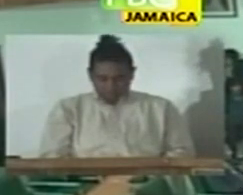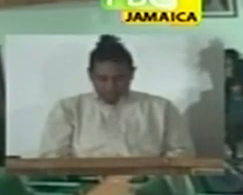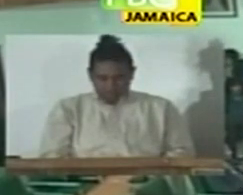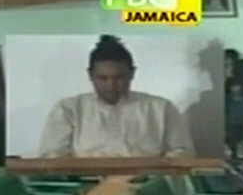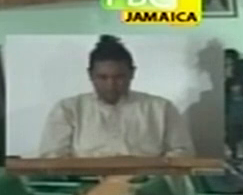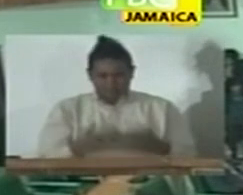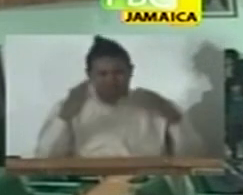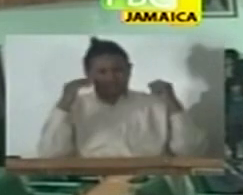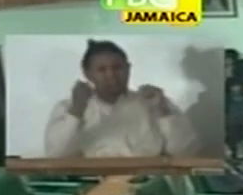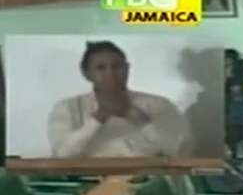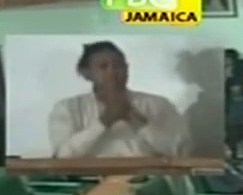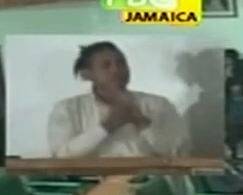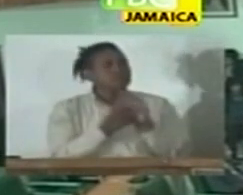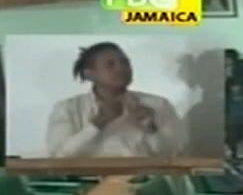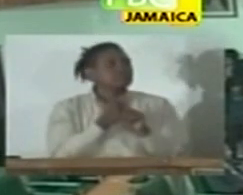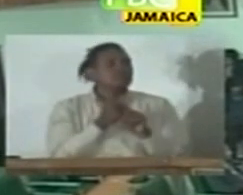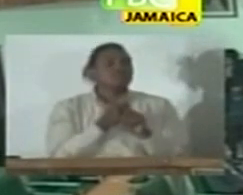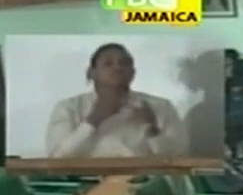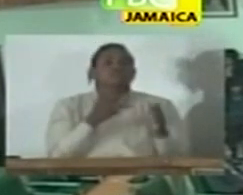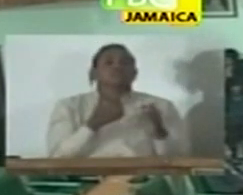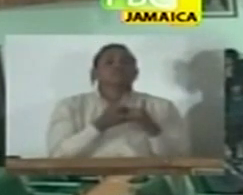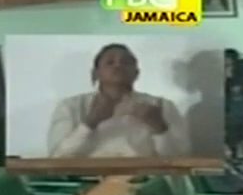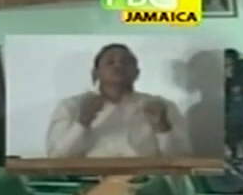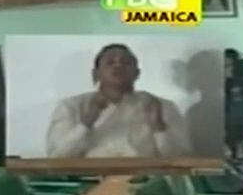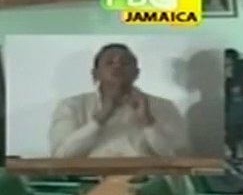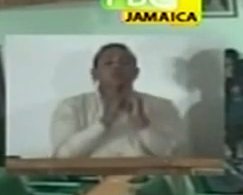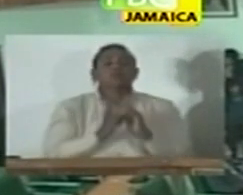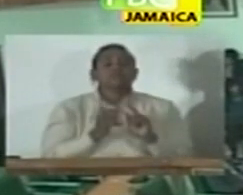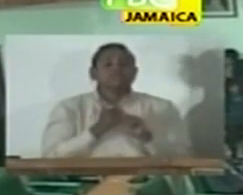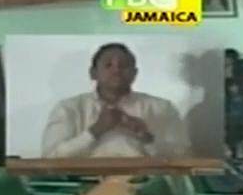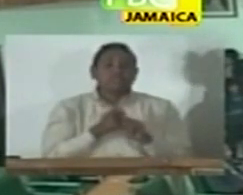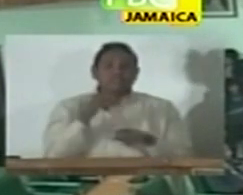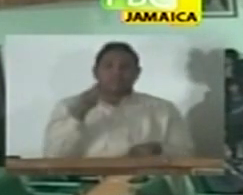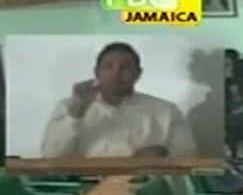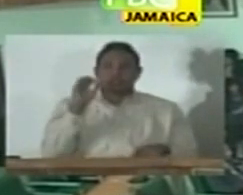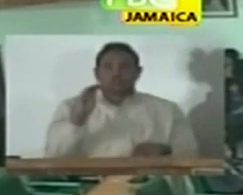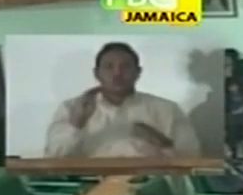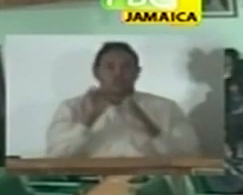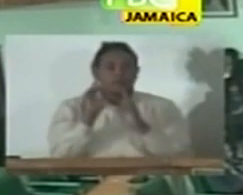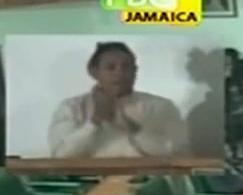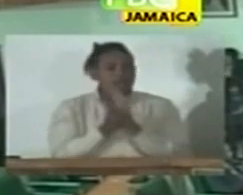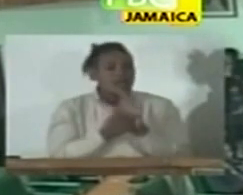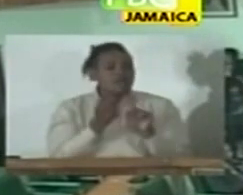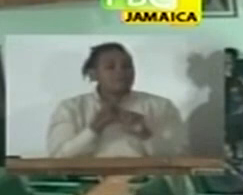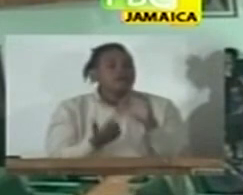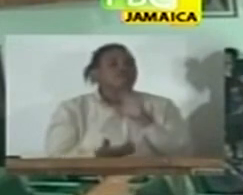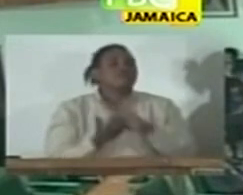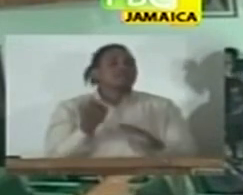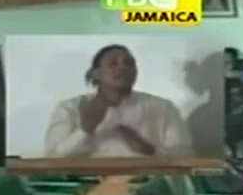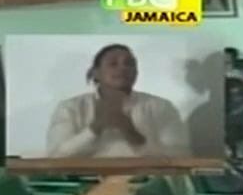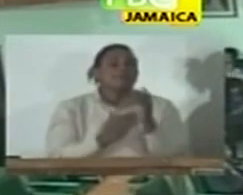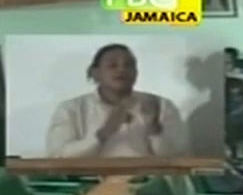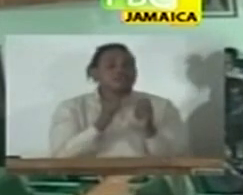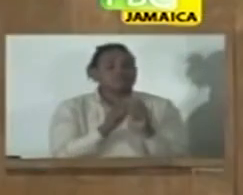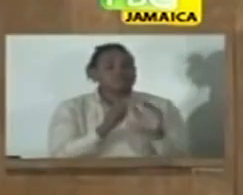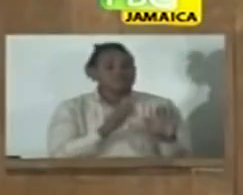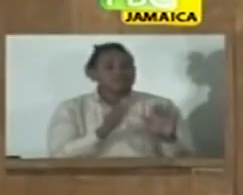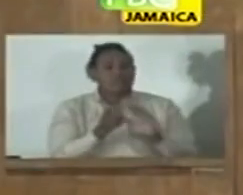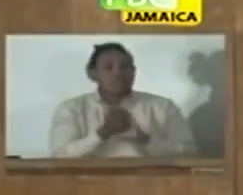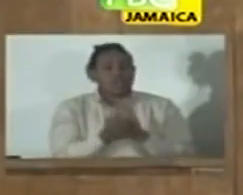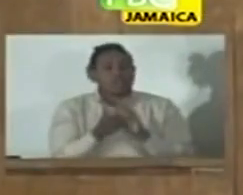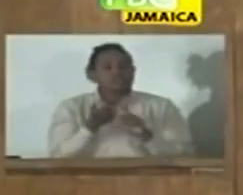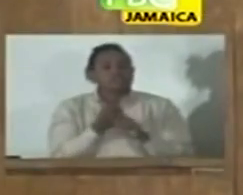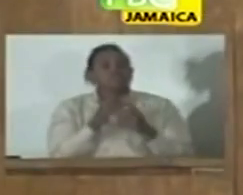seeks to amend the Petroleum Act by repealing a particular part of that act in respect